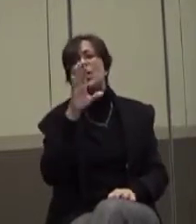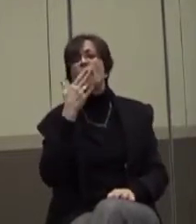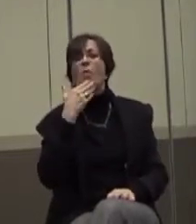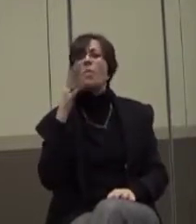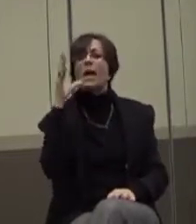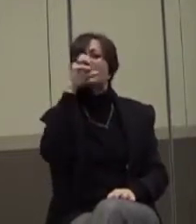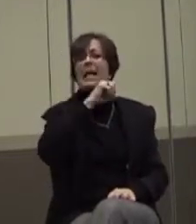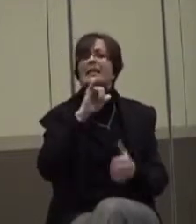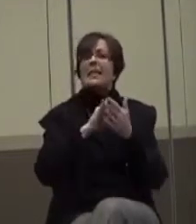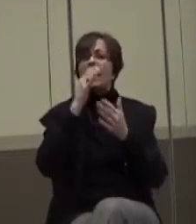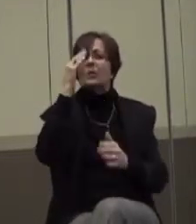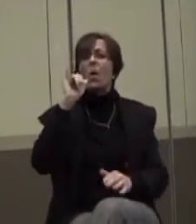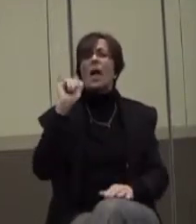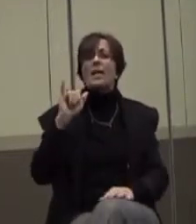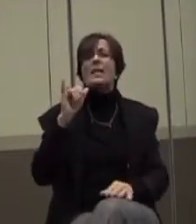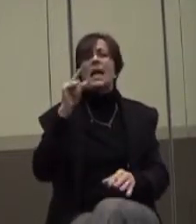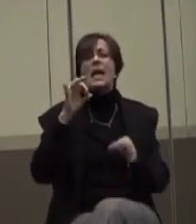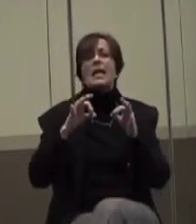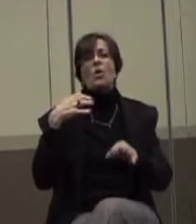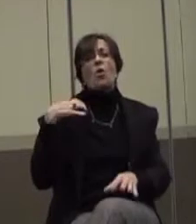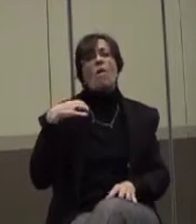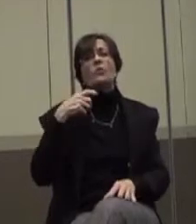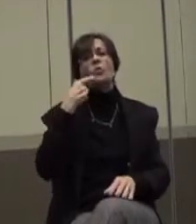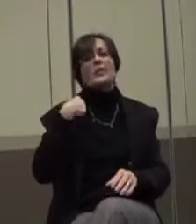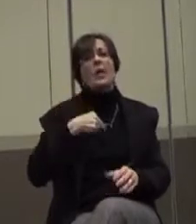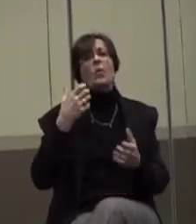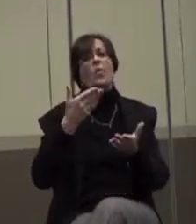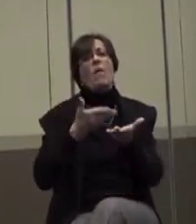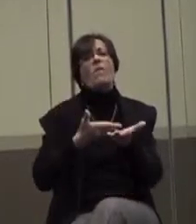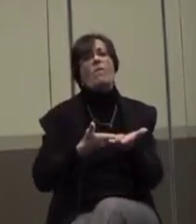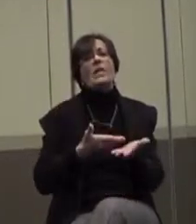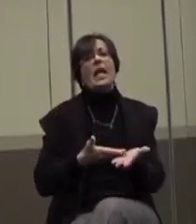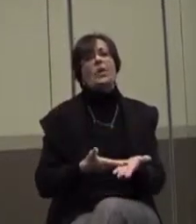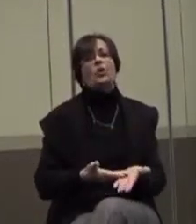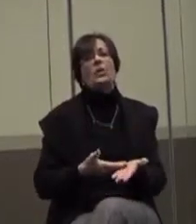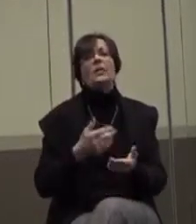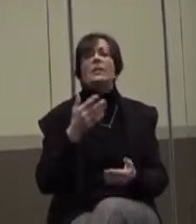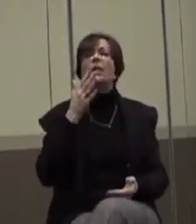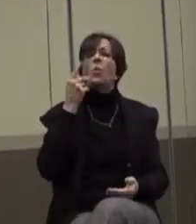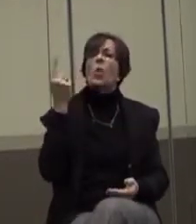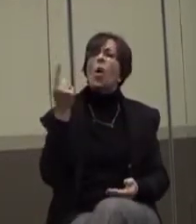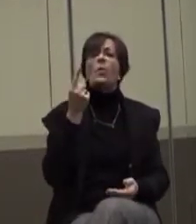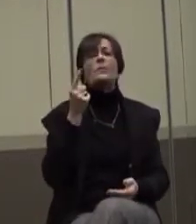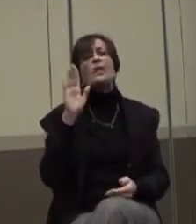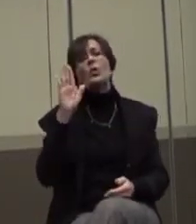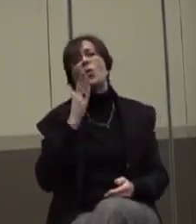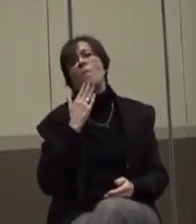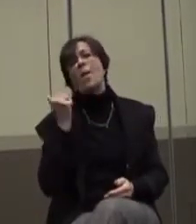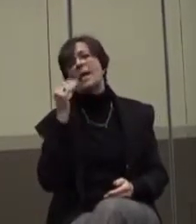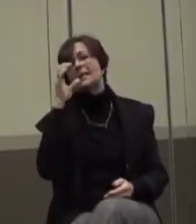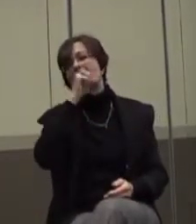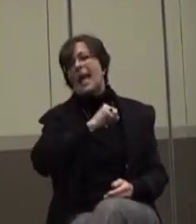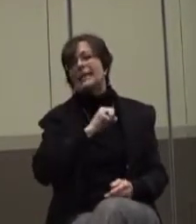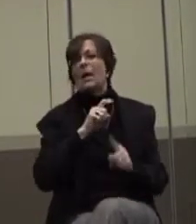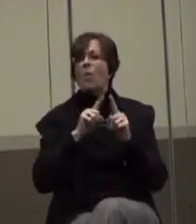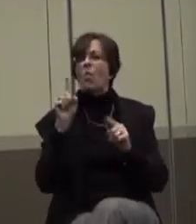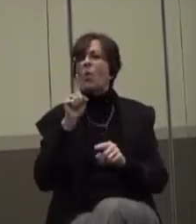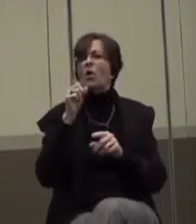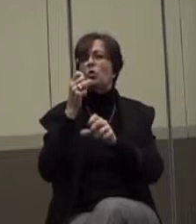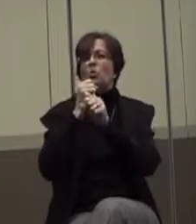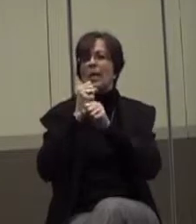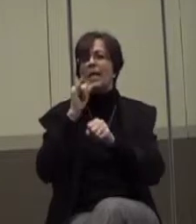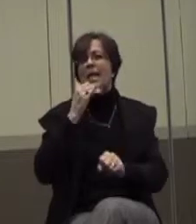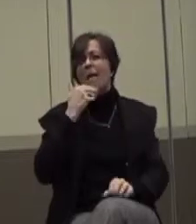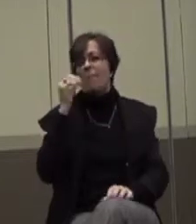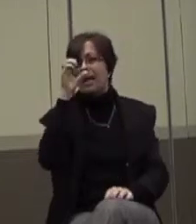That's why the hearing officers are saying we want a verification. It's always going to be a best guess. But where did that best guess